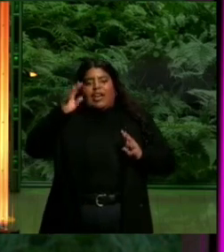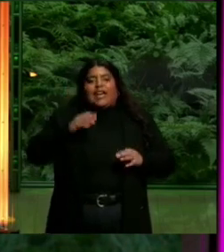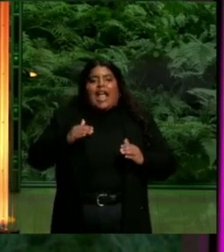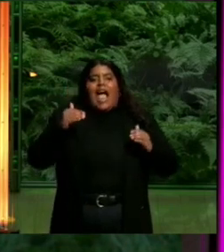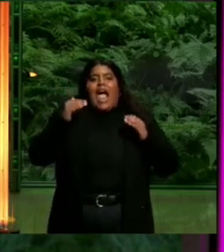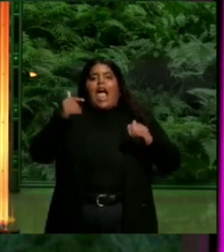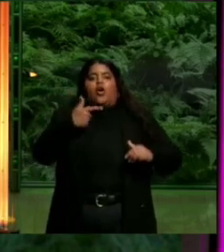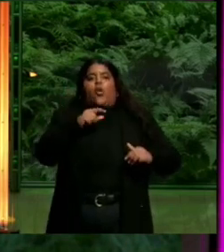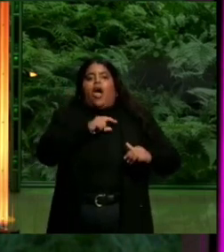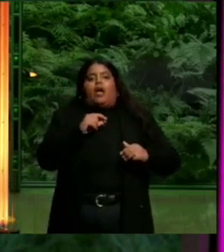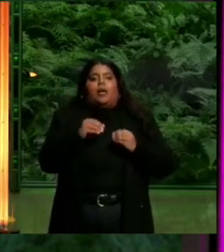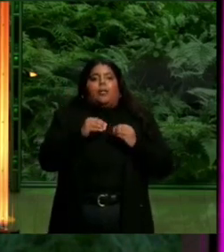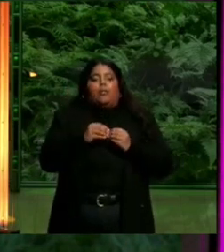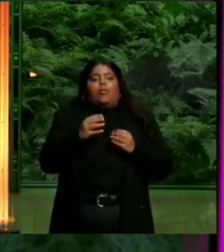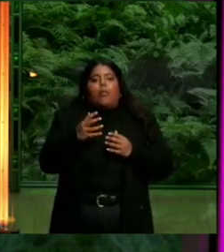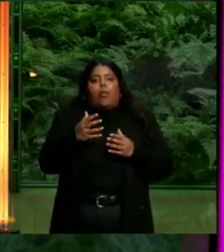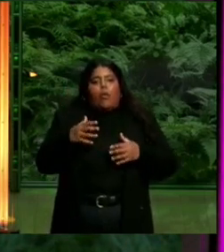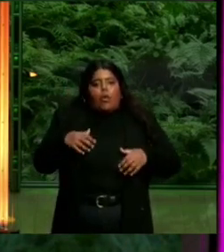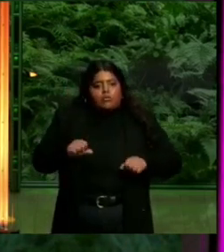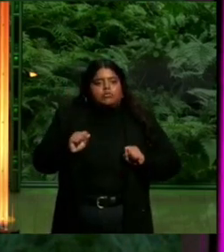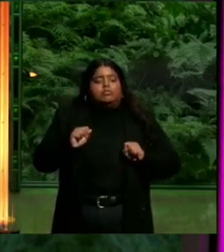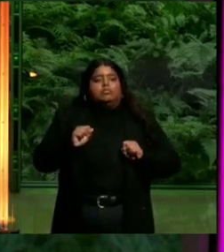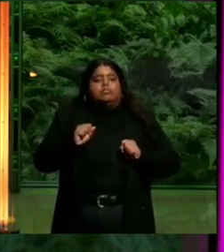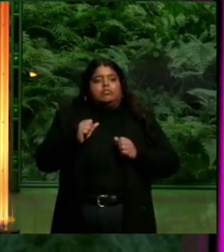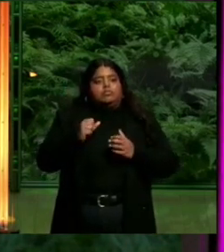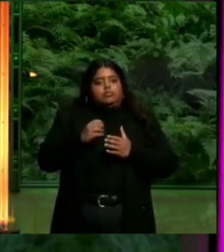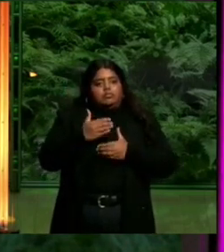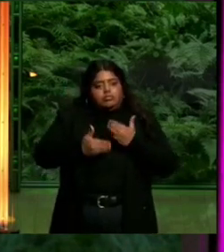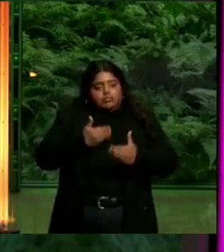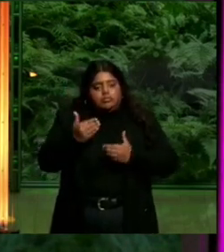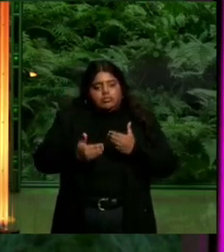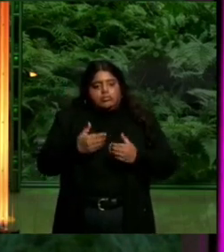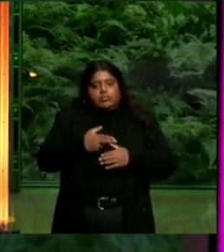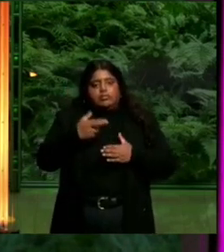higher efficiency output. And I think it's going to go a similar way.